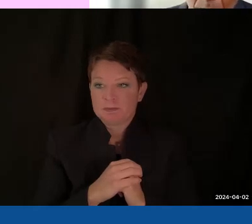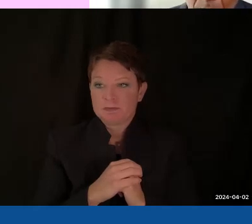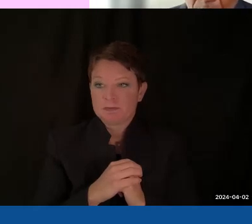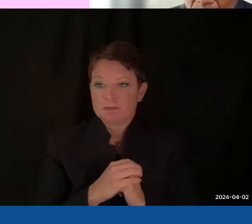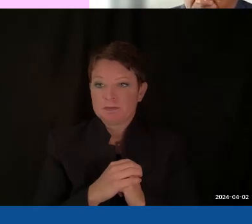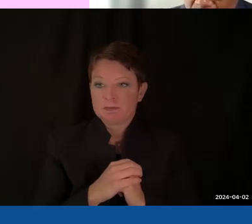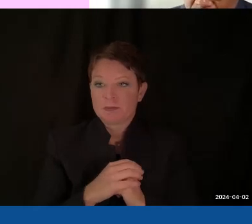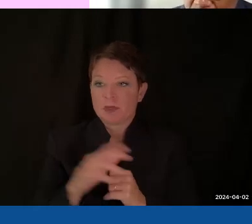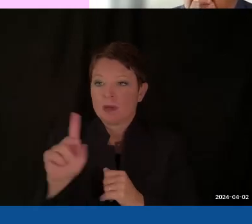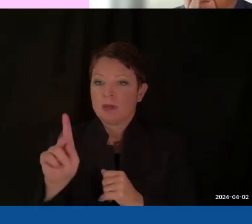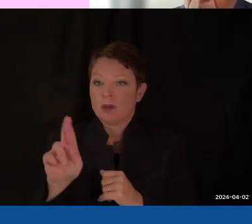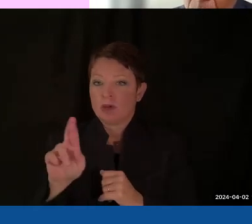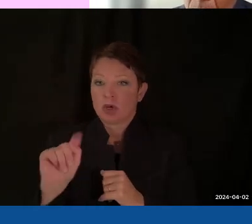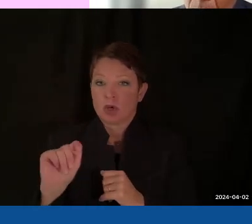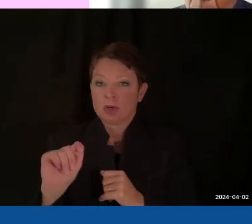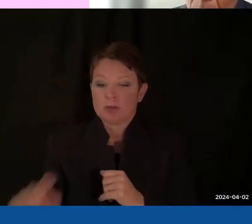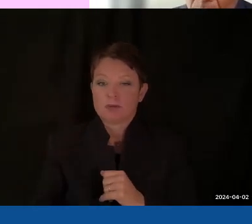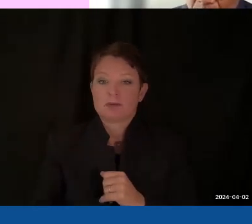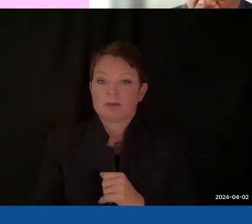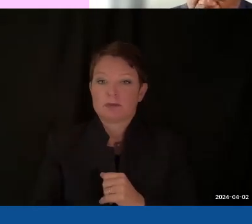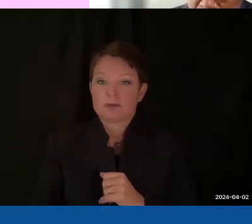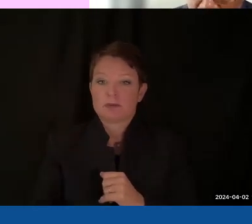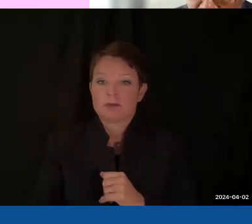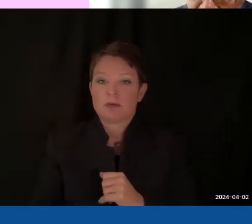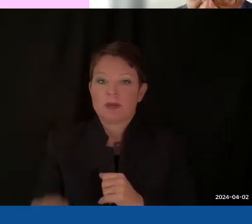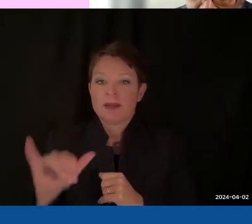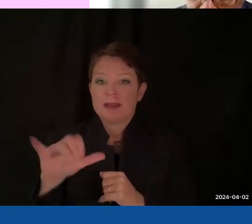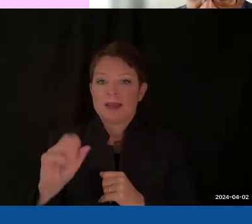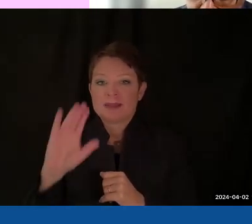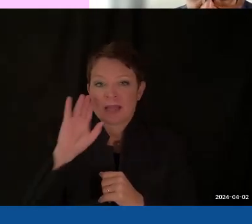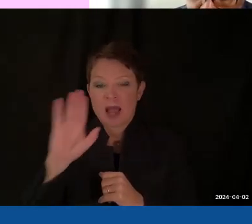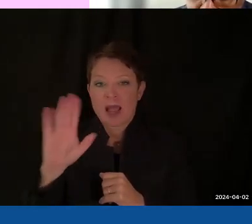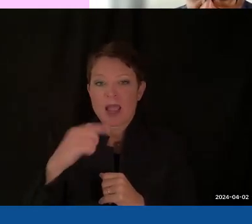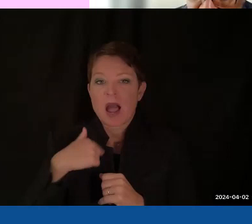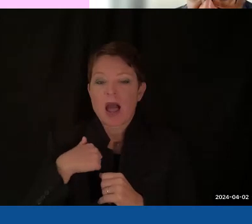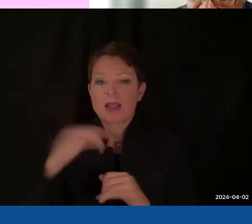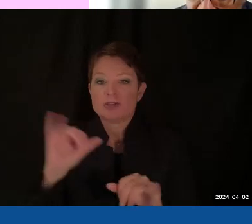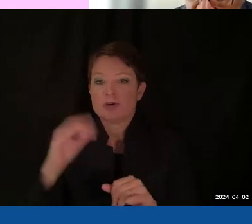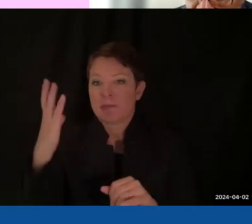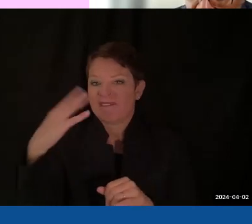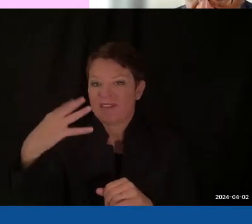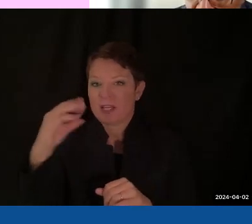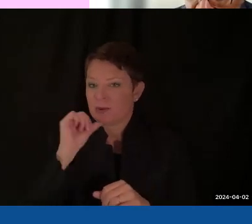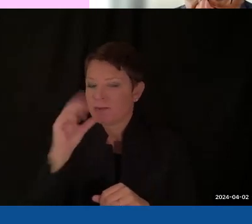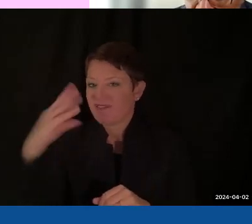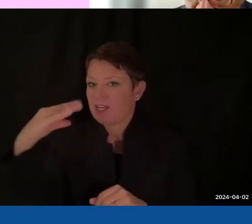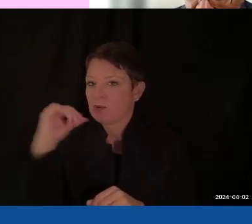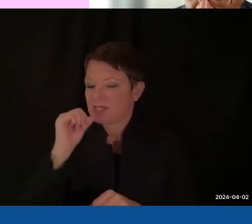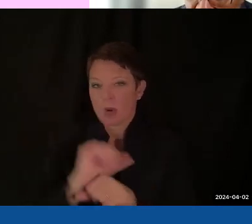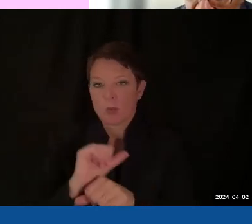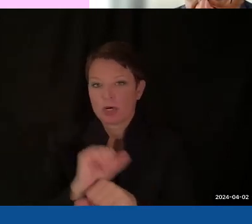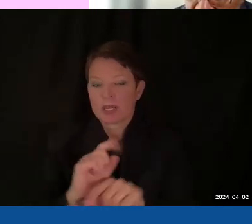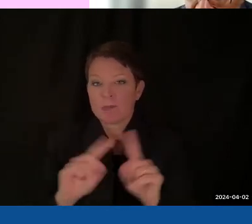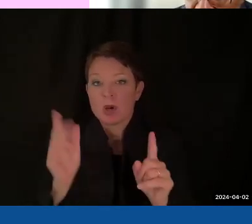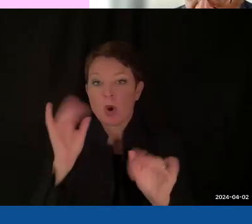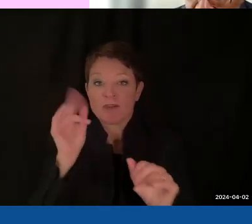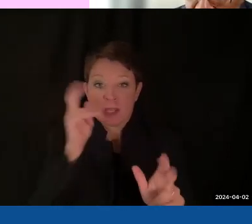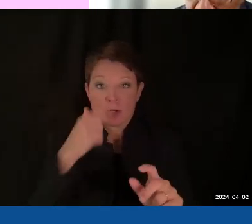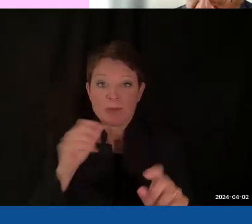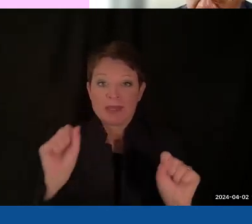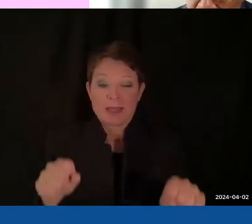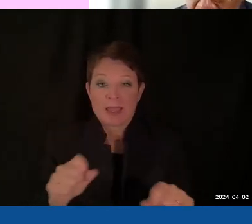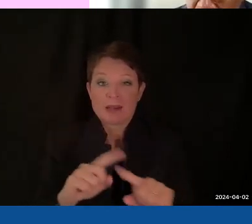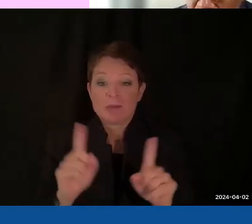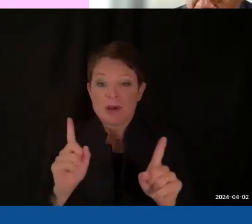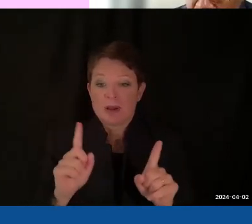We also have Kurt. Yep. Yeah. Yeah, I too, my video is not working, but hopefully you can hear me. And I